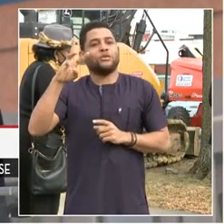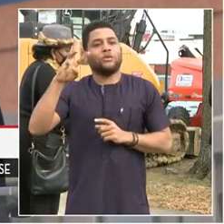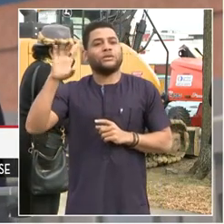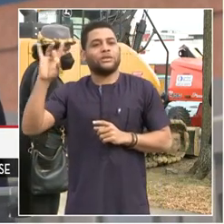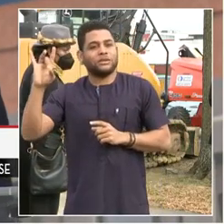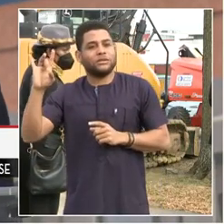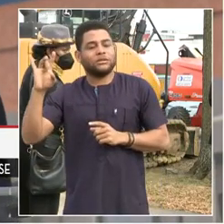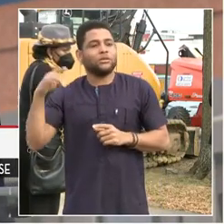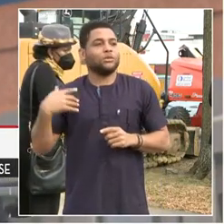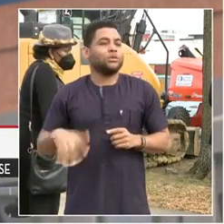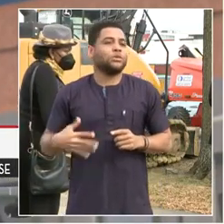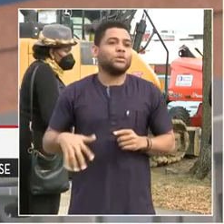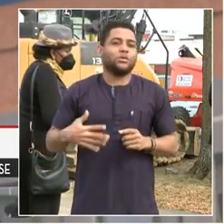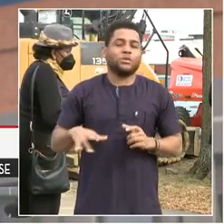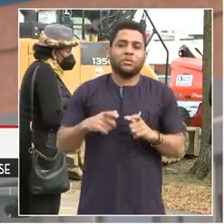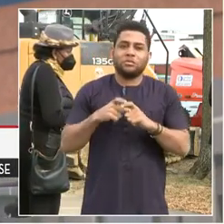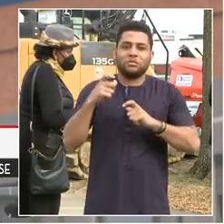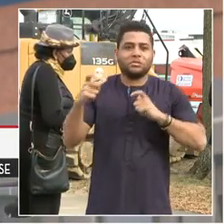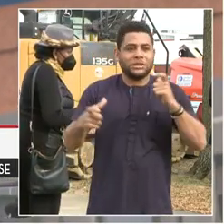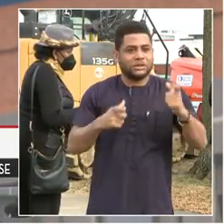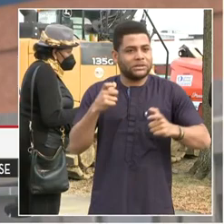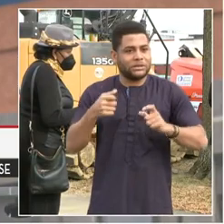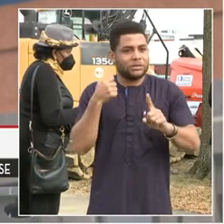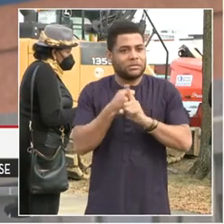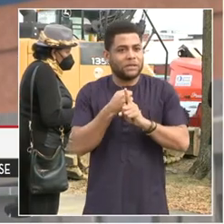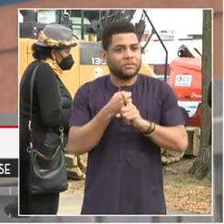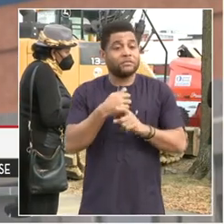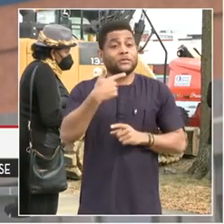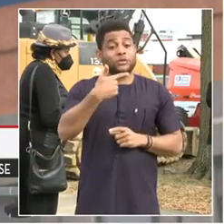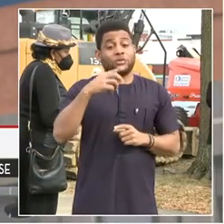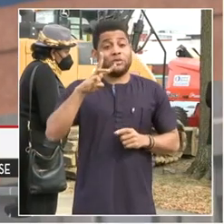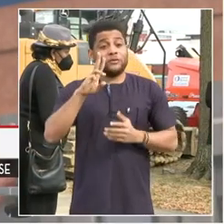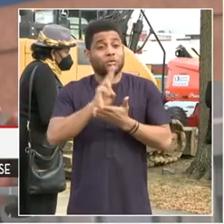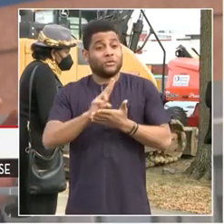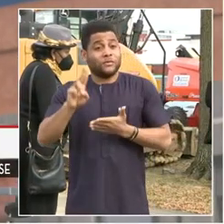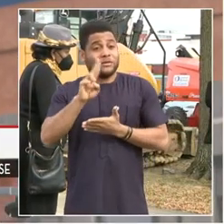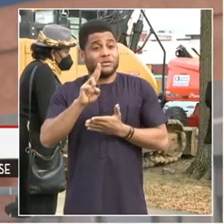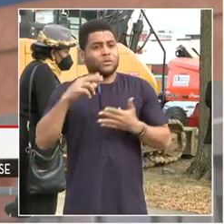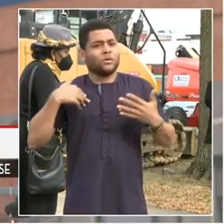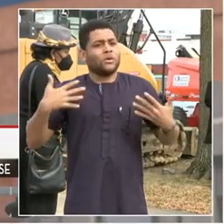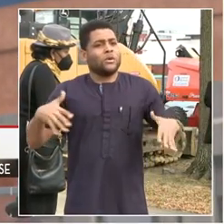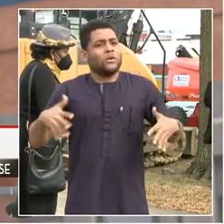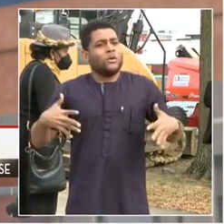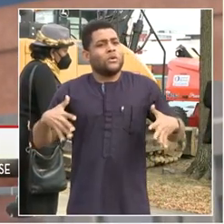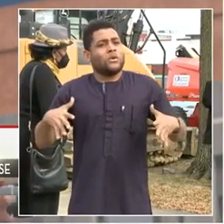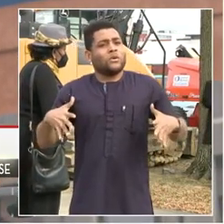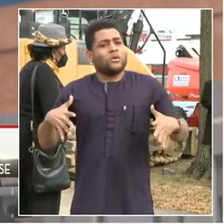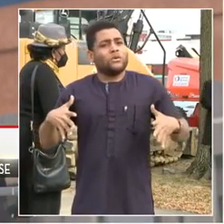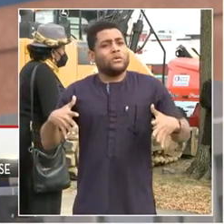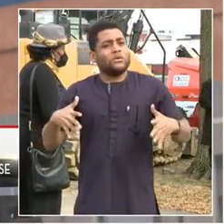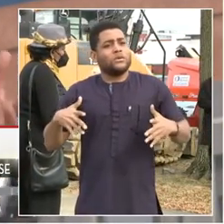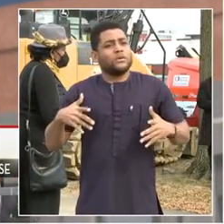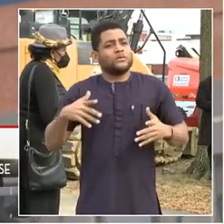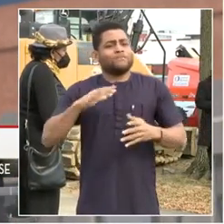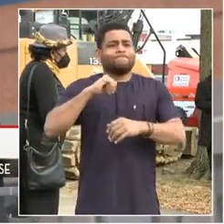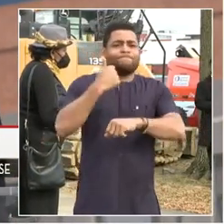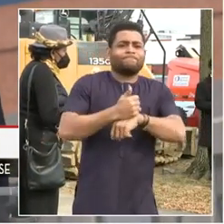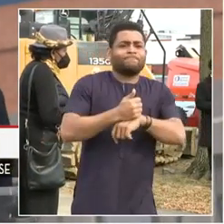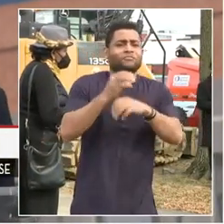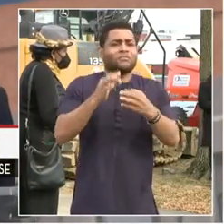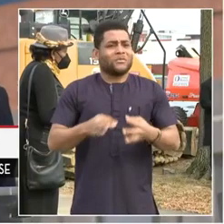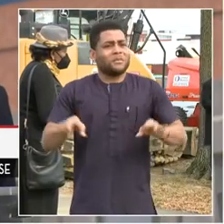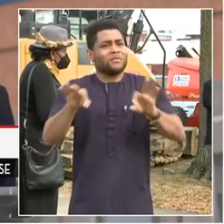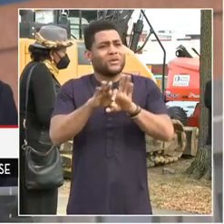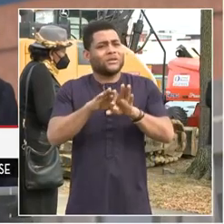tremendous. George Washington University has already made an important contribution to the